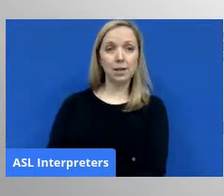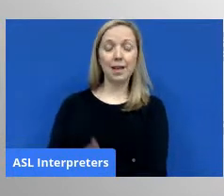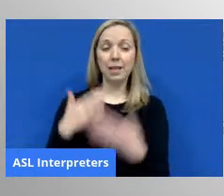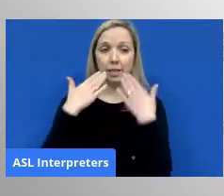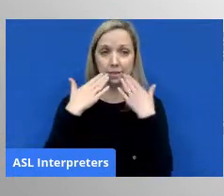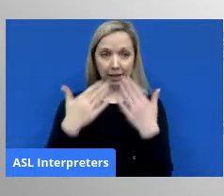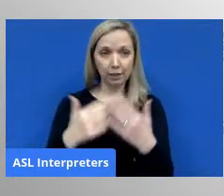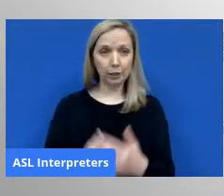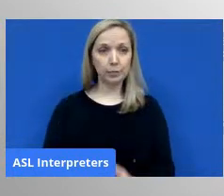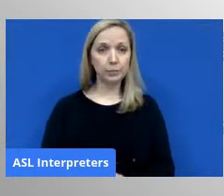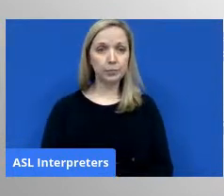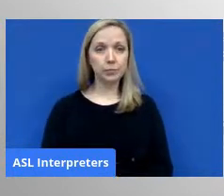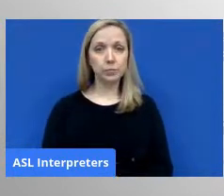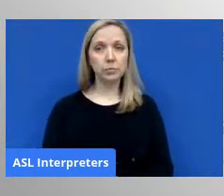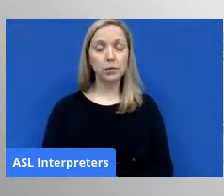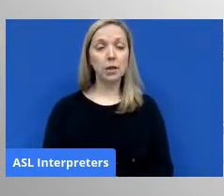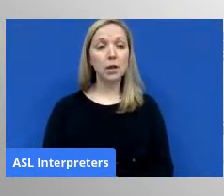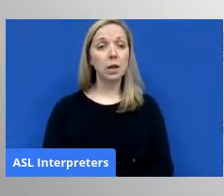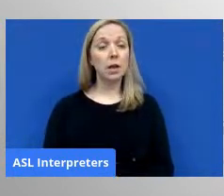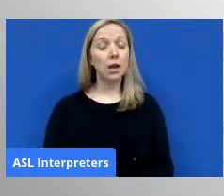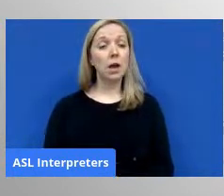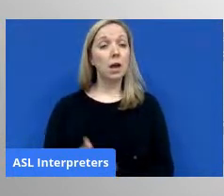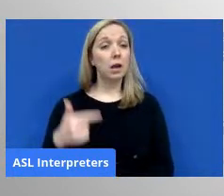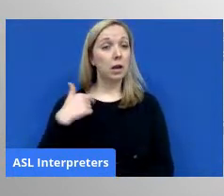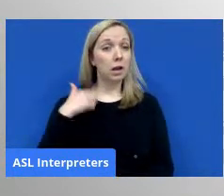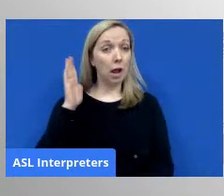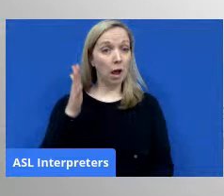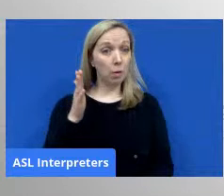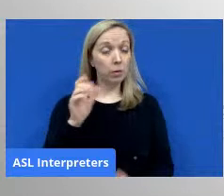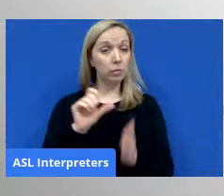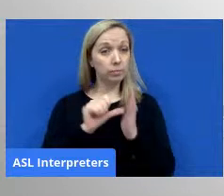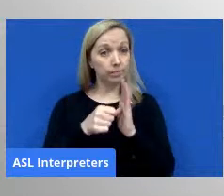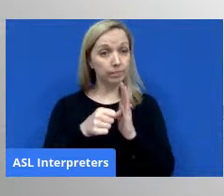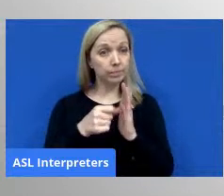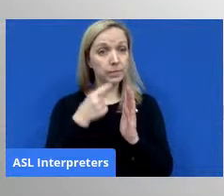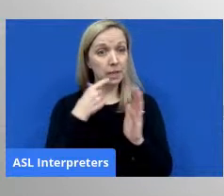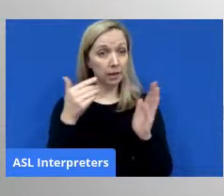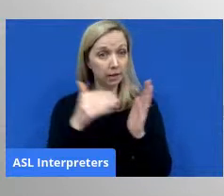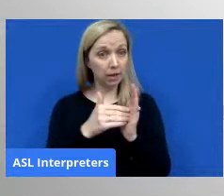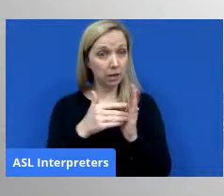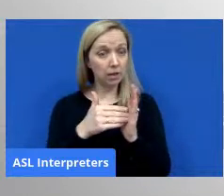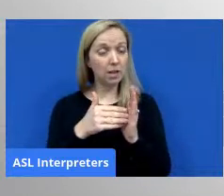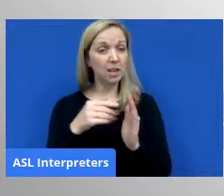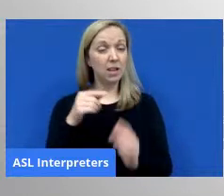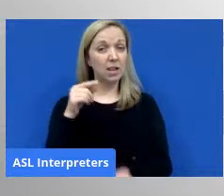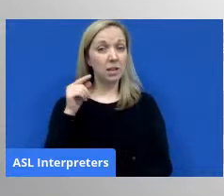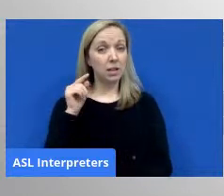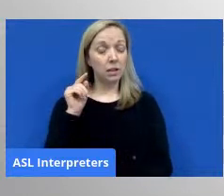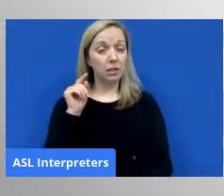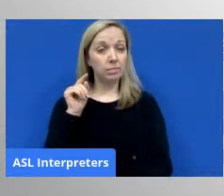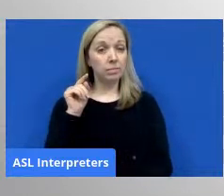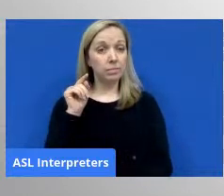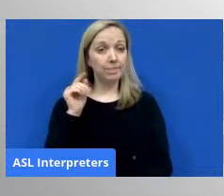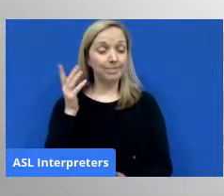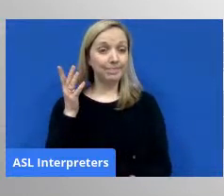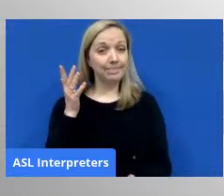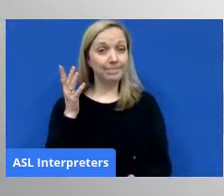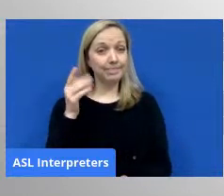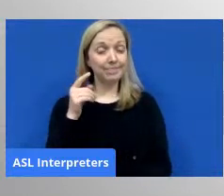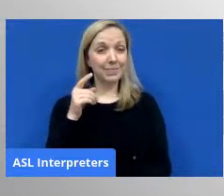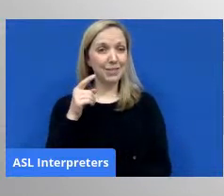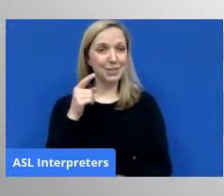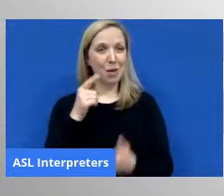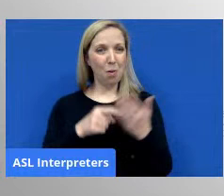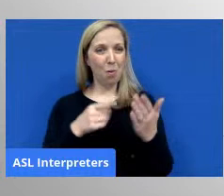Thank you. And I will reiterate that we will continue to, this is aligned, and this is what I'm liking